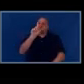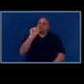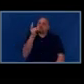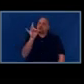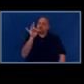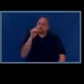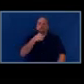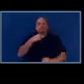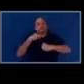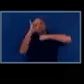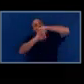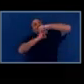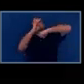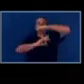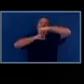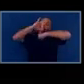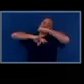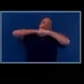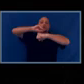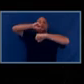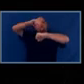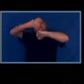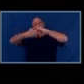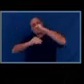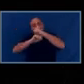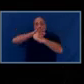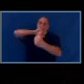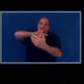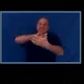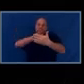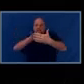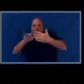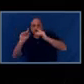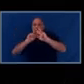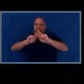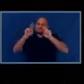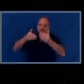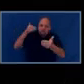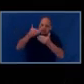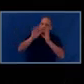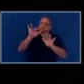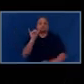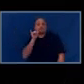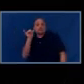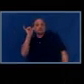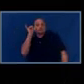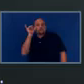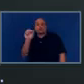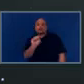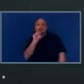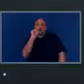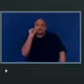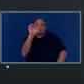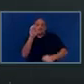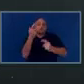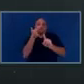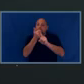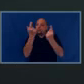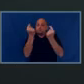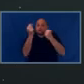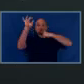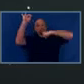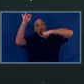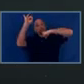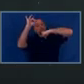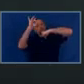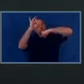orbiting the asteroid, mapping it, and studying it closely. And yesterday, the spacecraft descended on an asteroid surface,